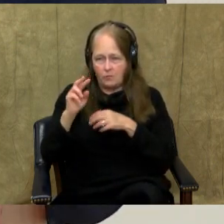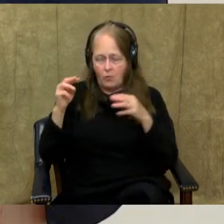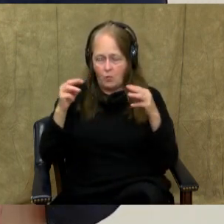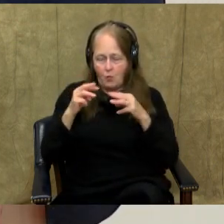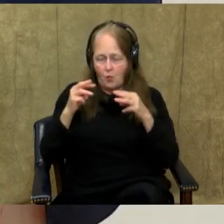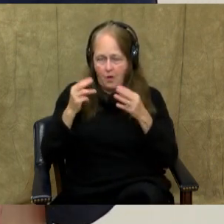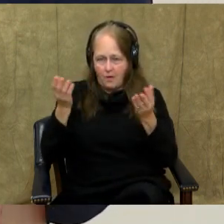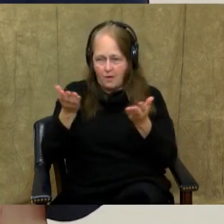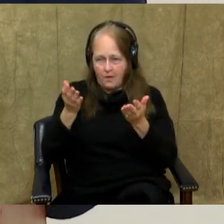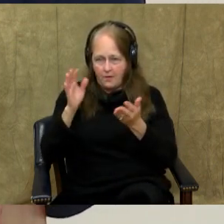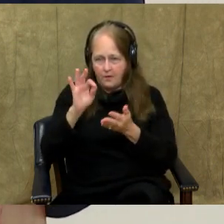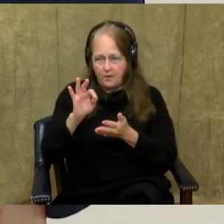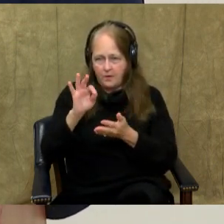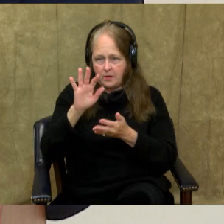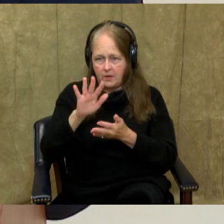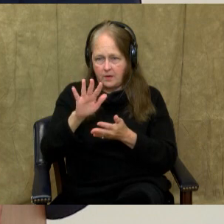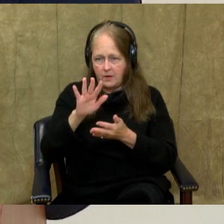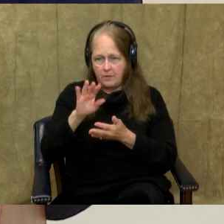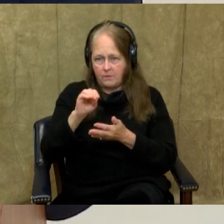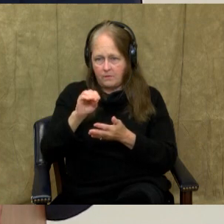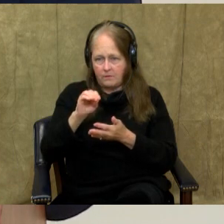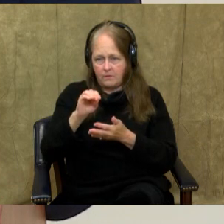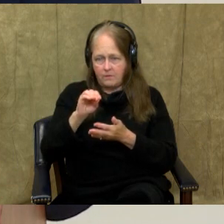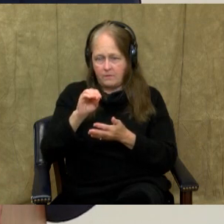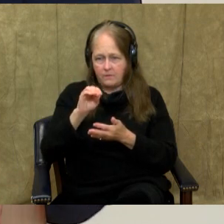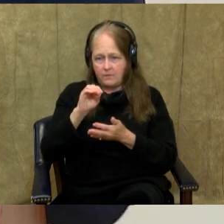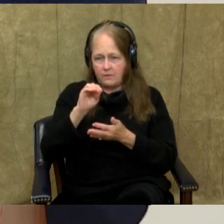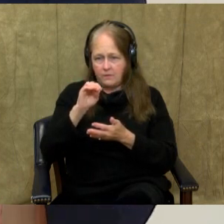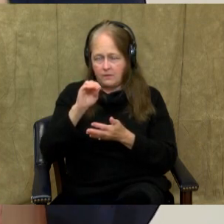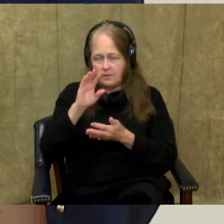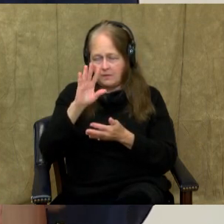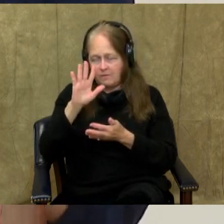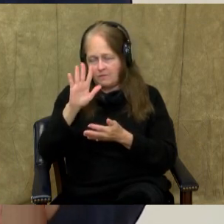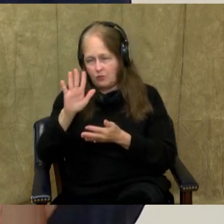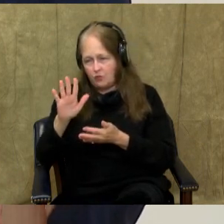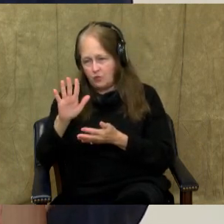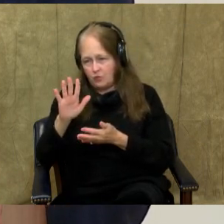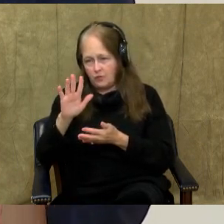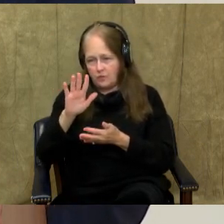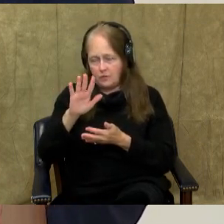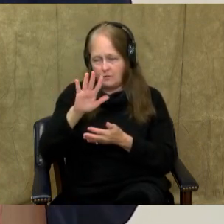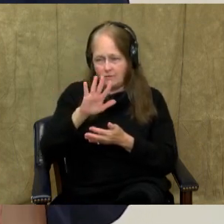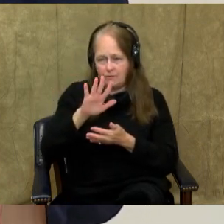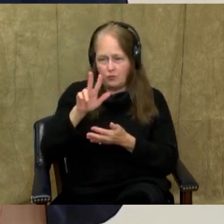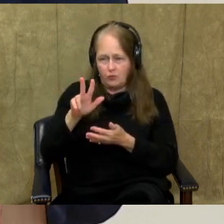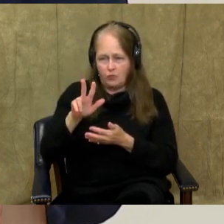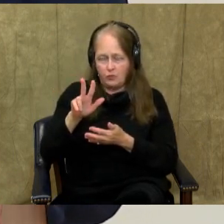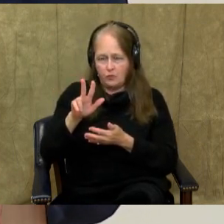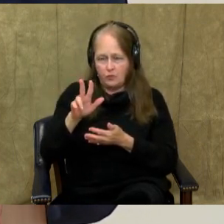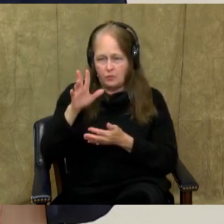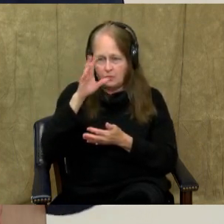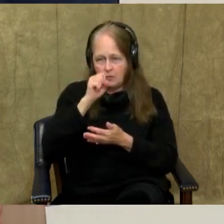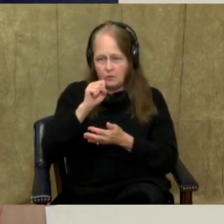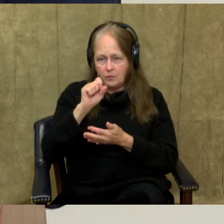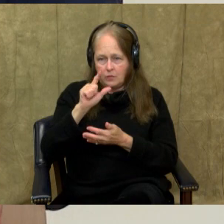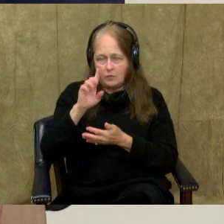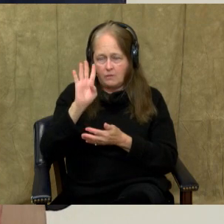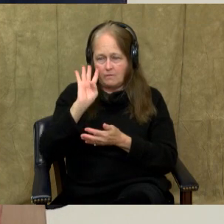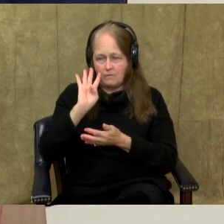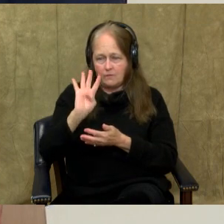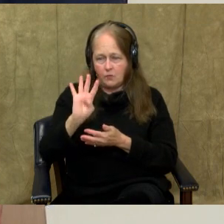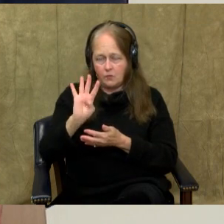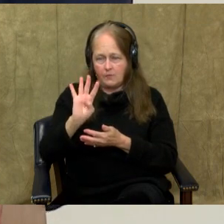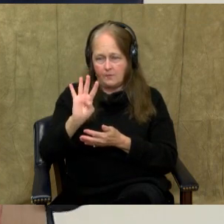was fought here between 1950 and 1953. And if you haven't guessed it yet, let's go to clue number